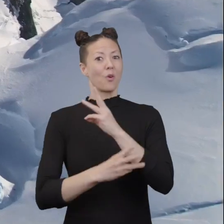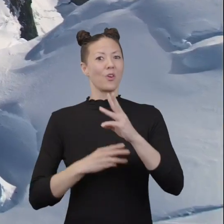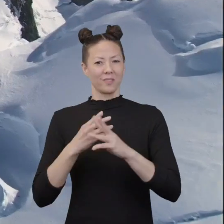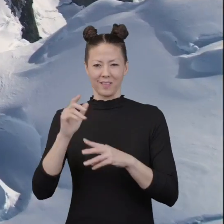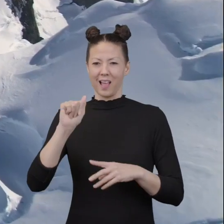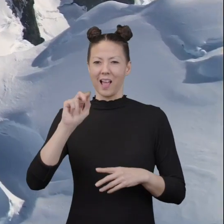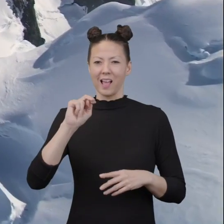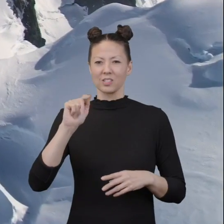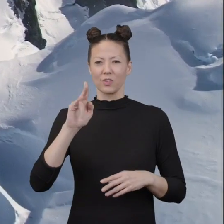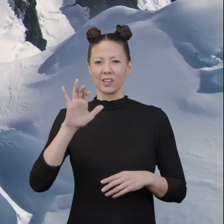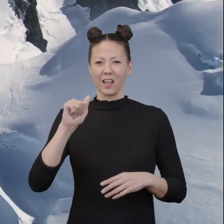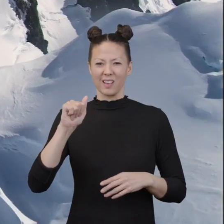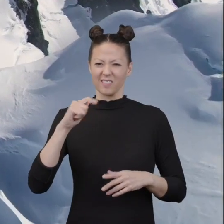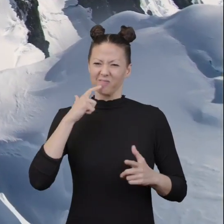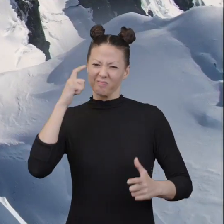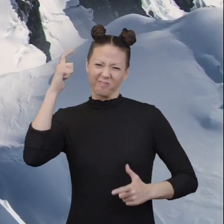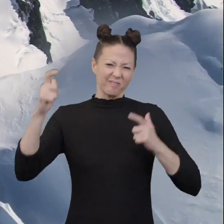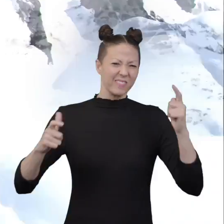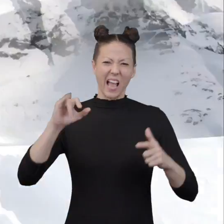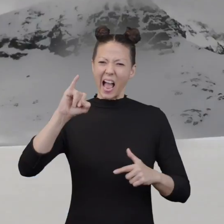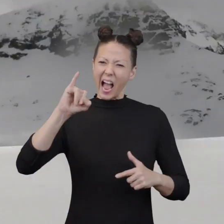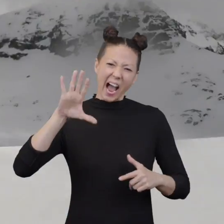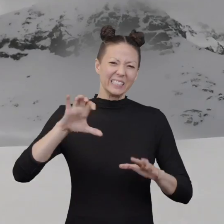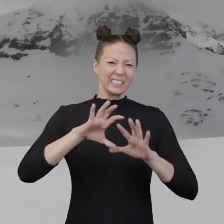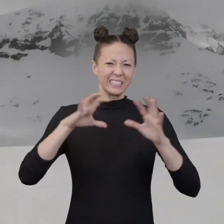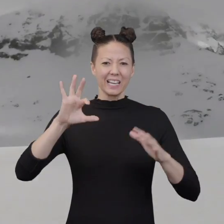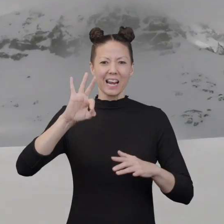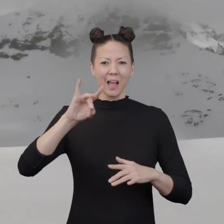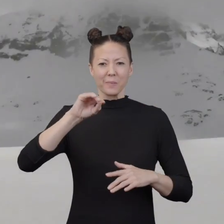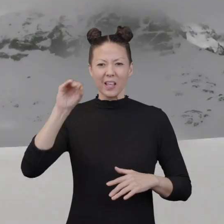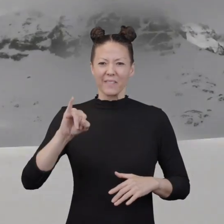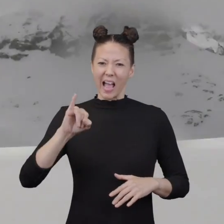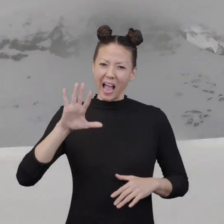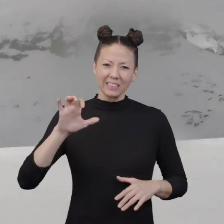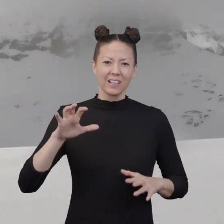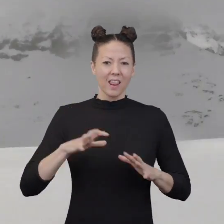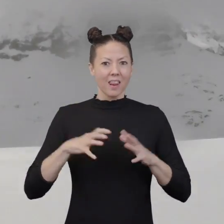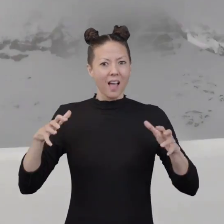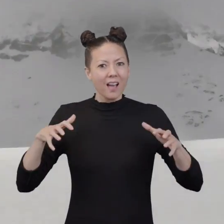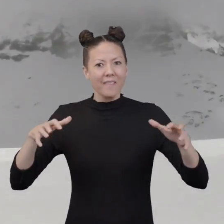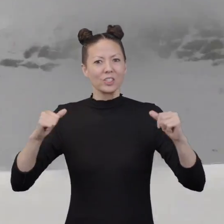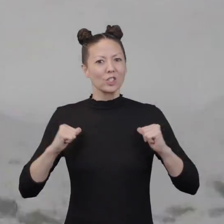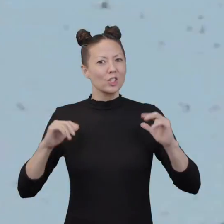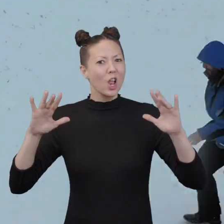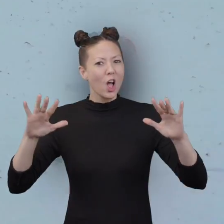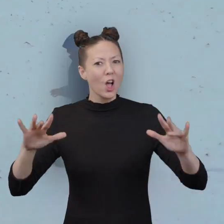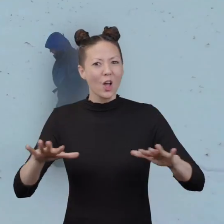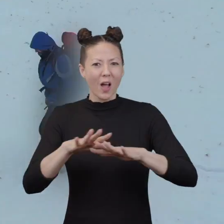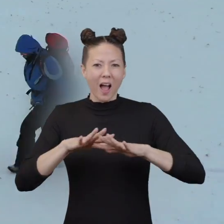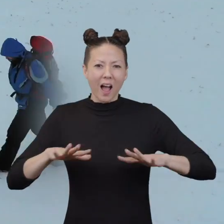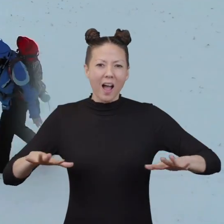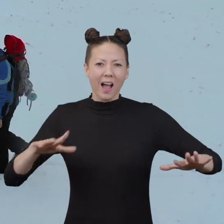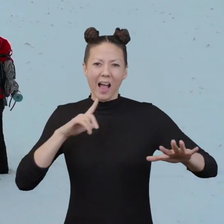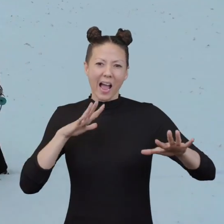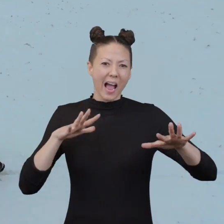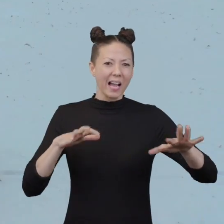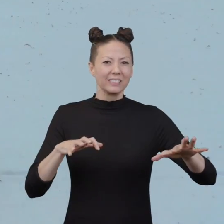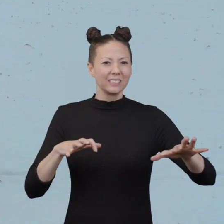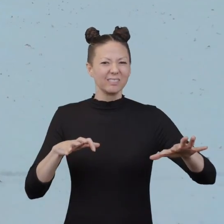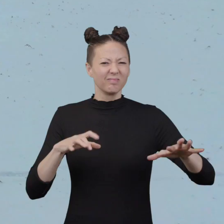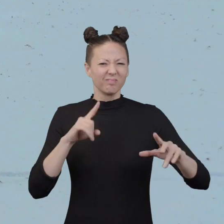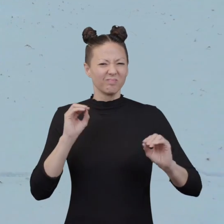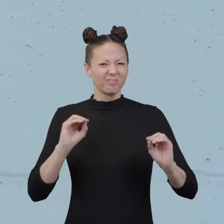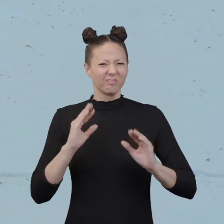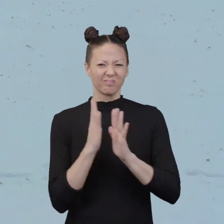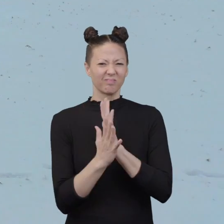It's actually 98% ice, lots of ice and snow, and virtually no people. The only people that are brave enough